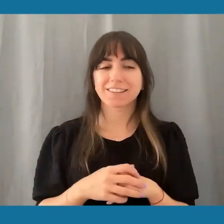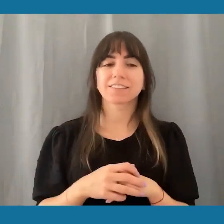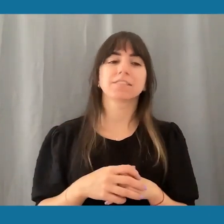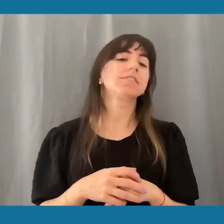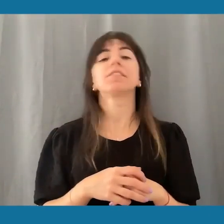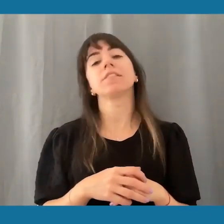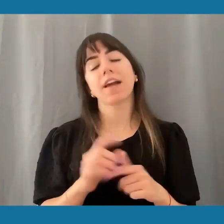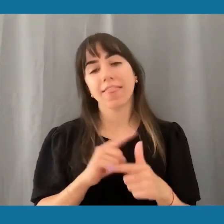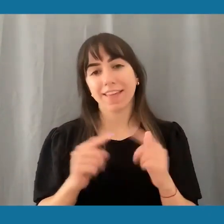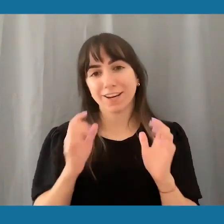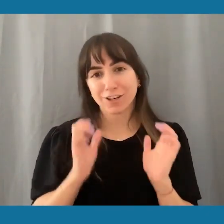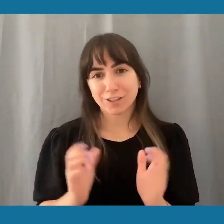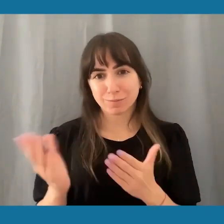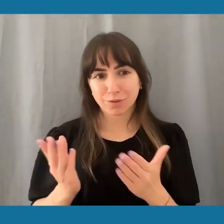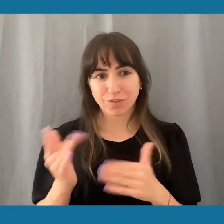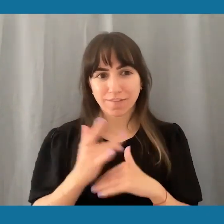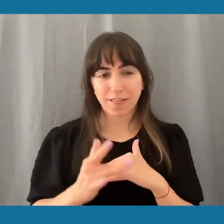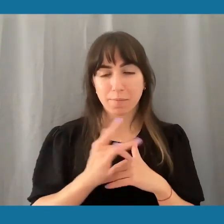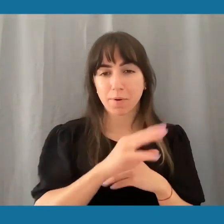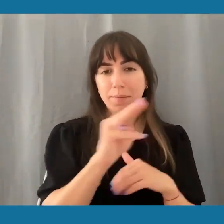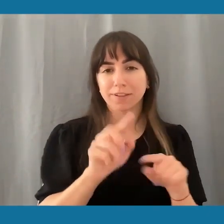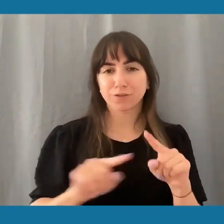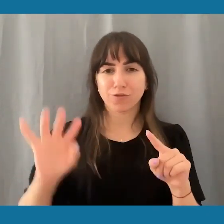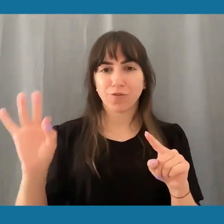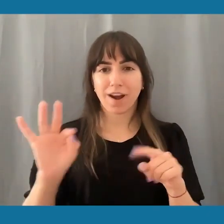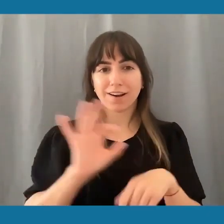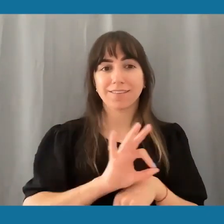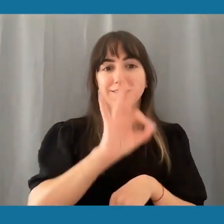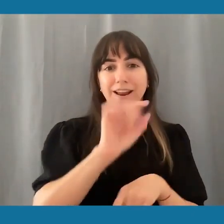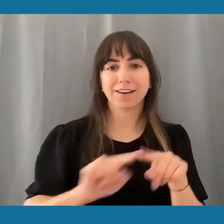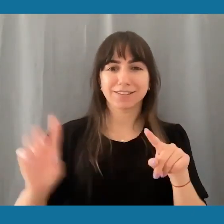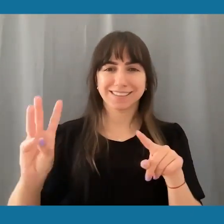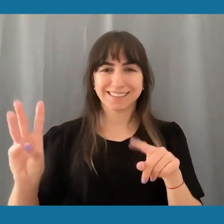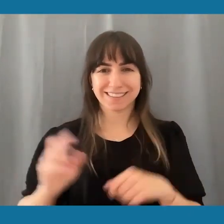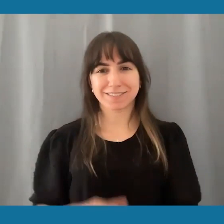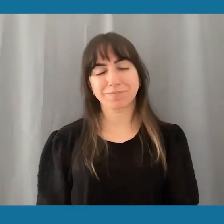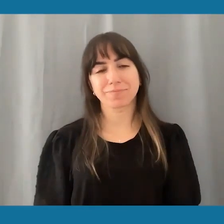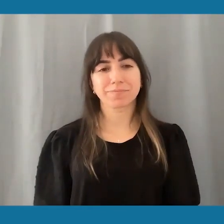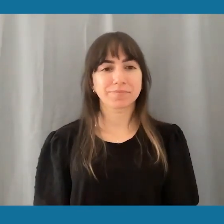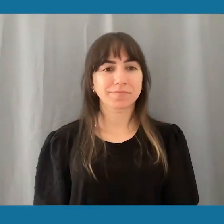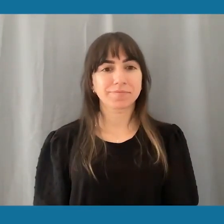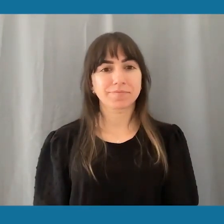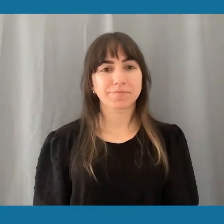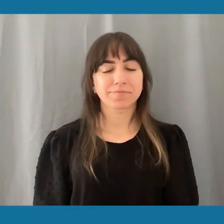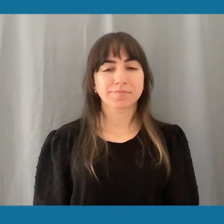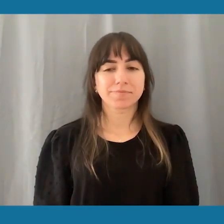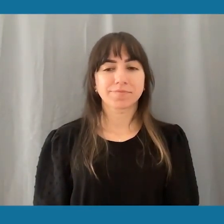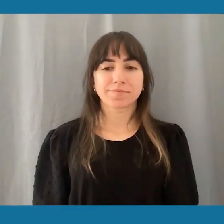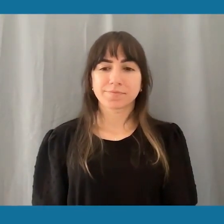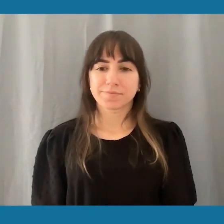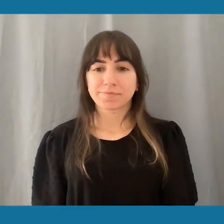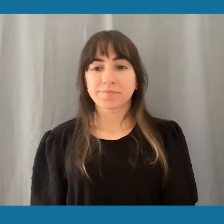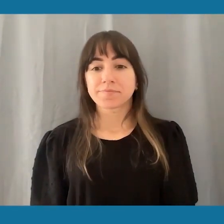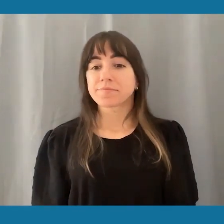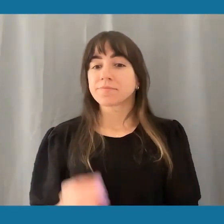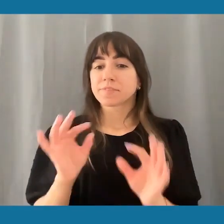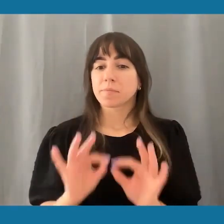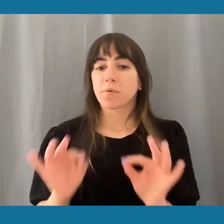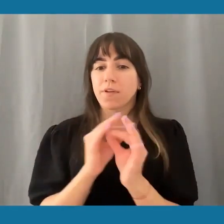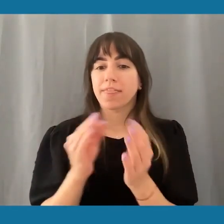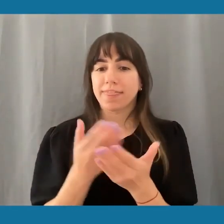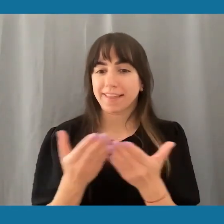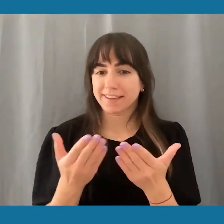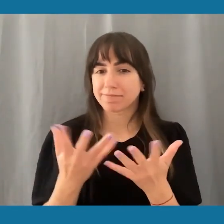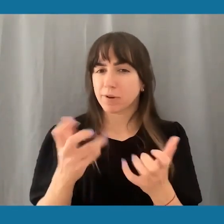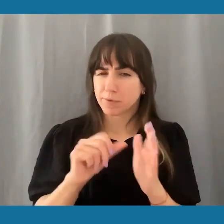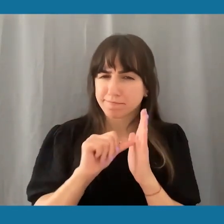One important thing I want to iterate is, in case you didn't know, we have our spring campaign going on, Save Your Way. It's an